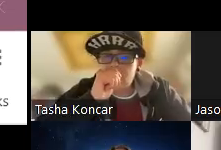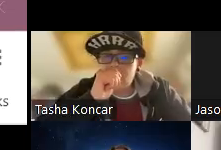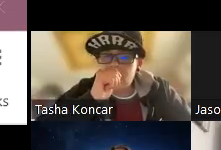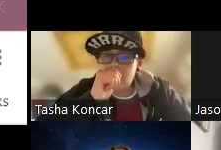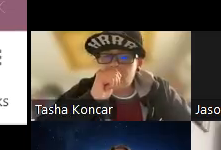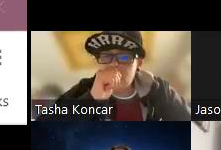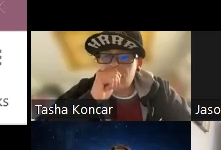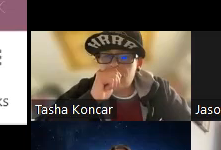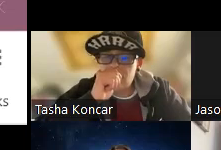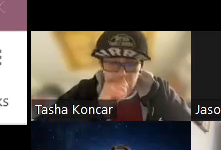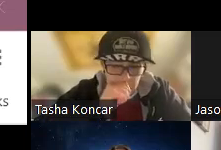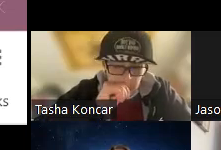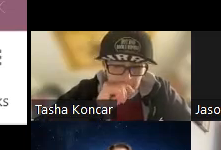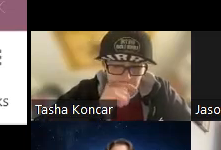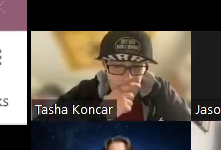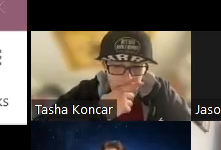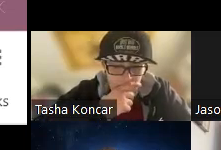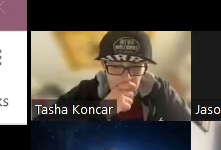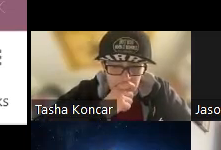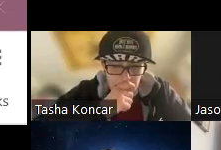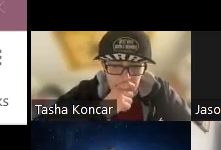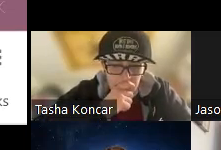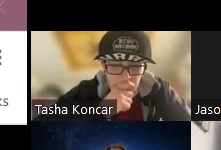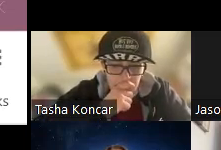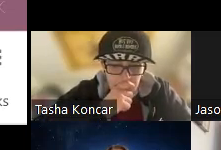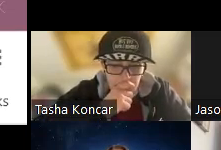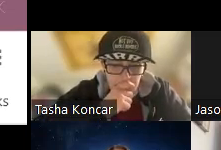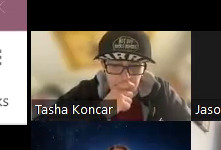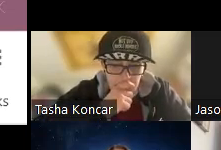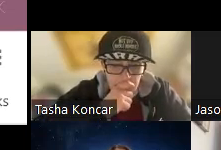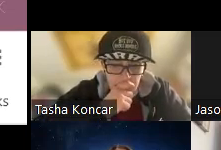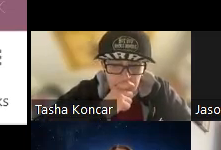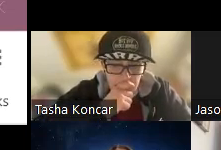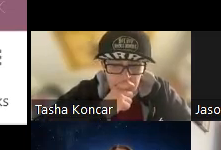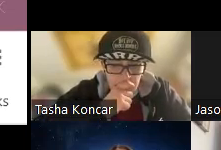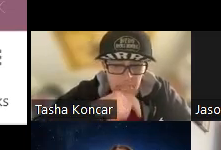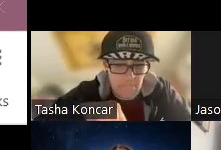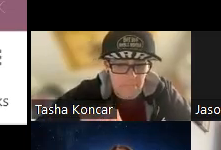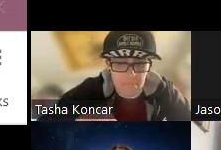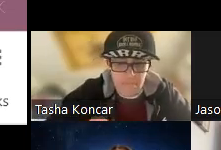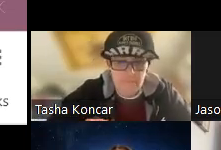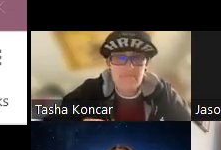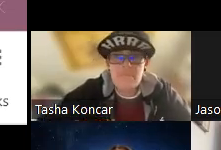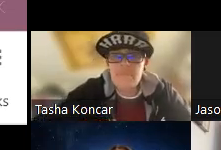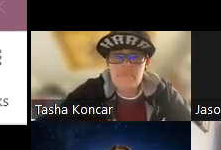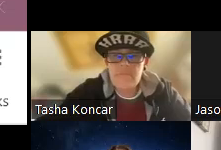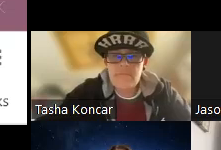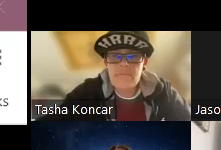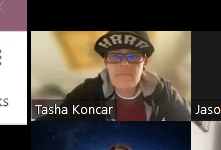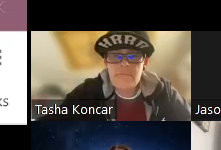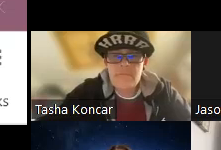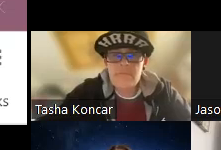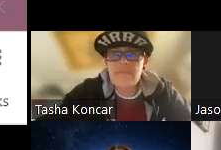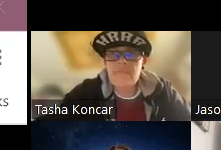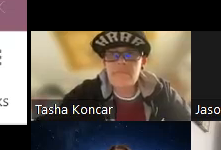of all, welcome to the meeting, y'all. Welcome, council. It's so good to connect again today. Really, this was a